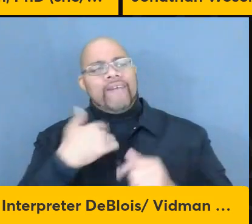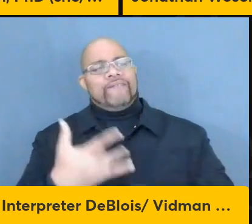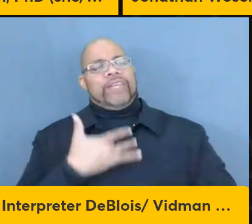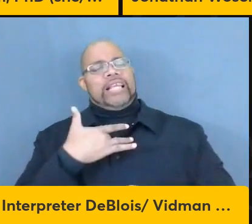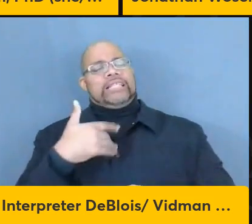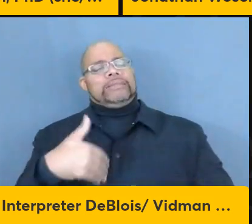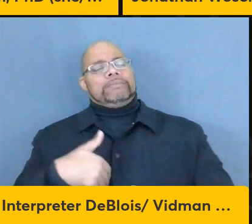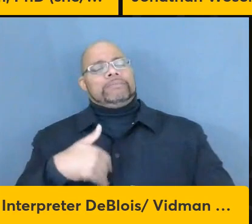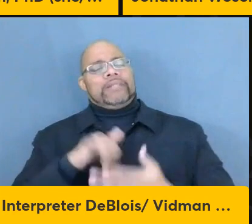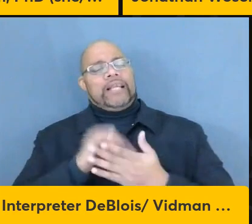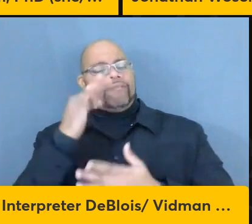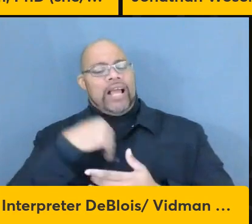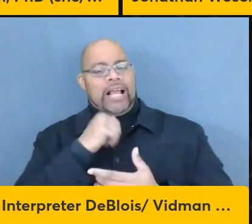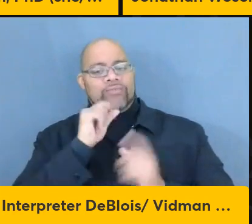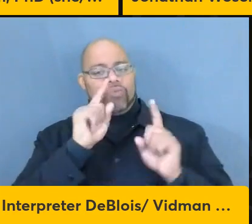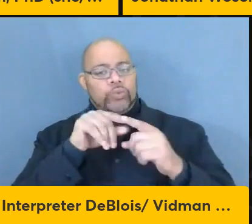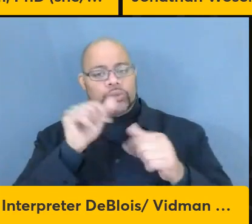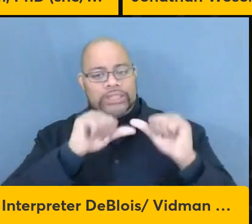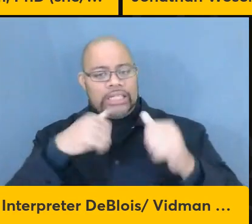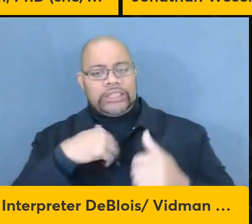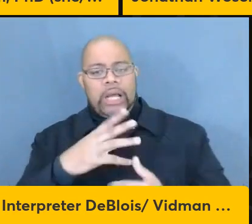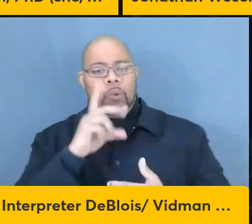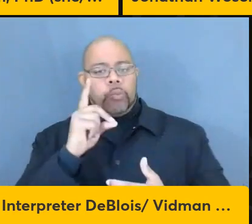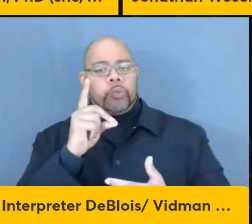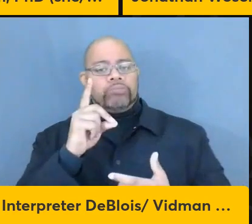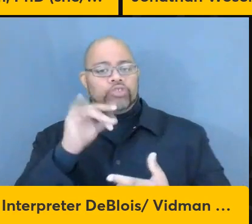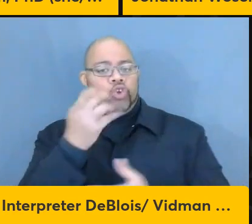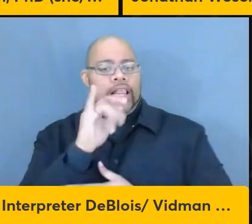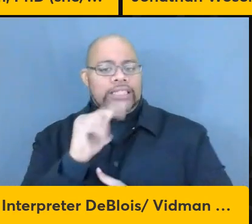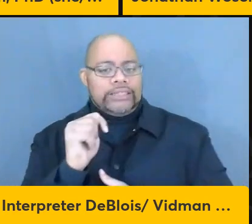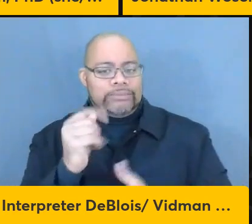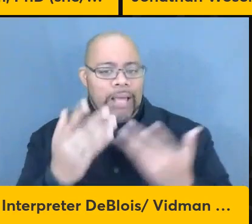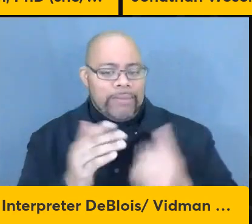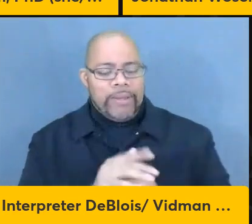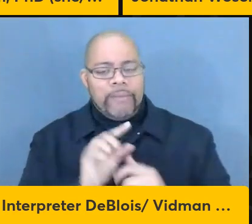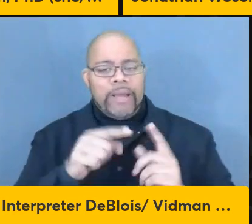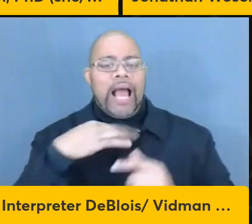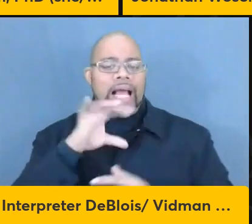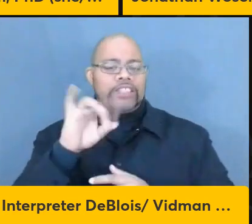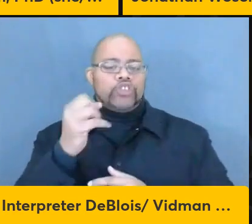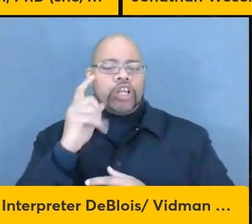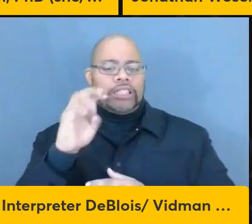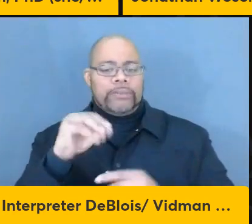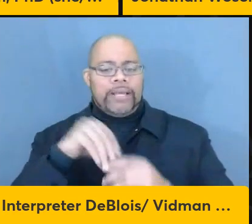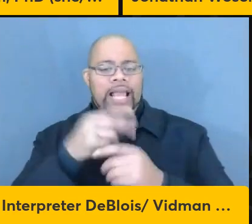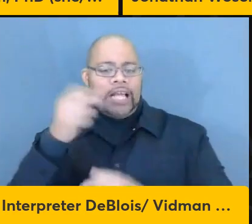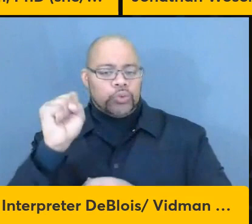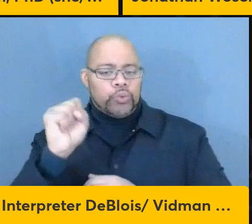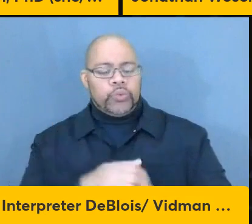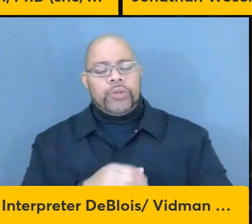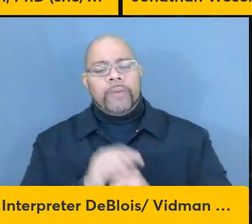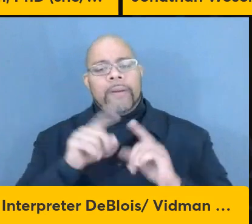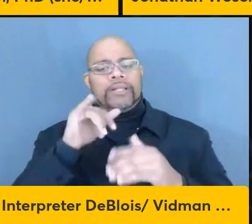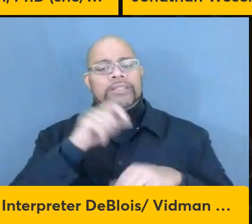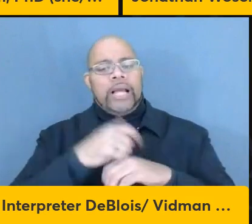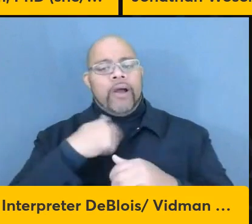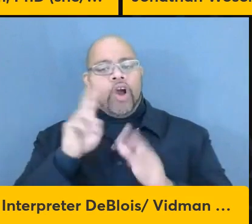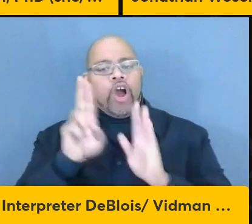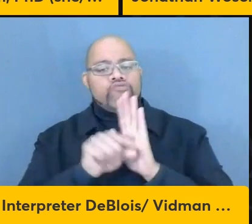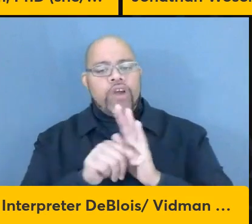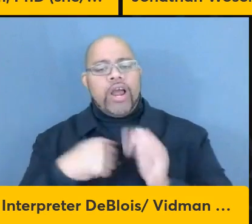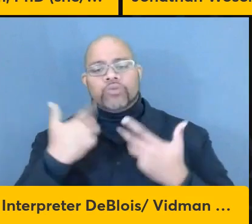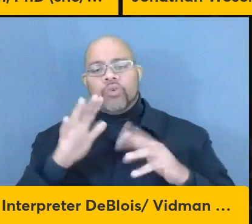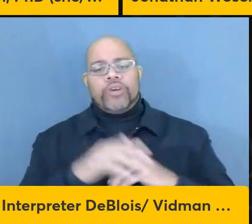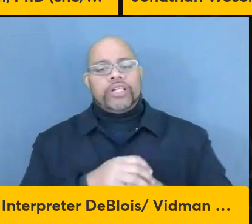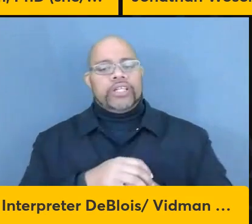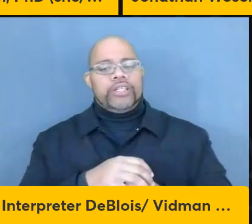that, if I hadn't gotten into science, I would have been a journalist, like, because I did journalism in high school. But by the time I was an undergrad, I was